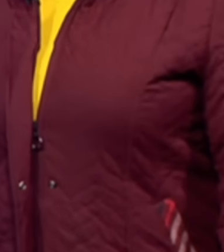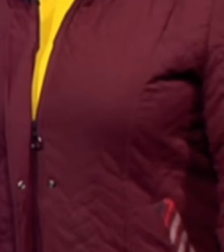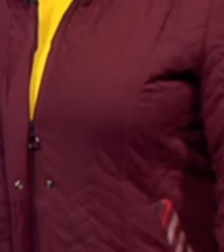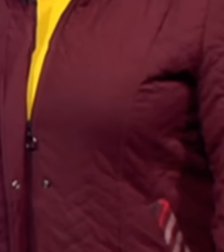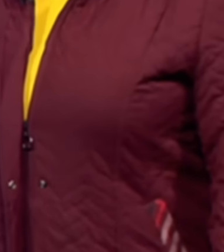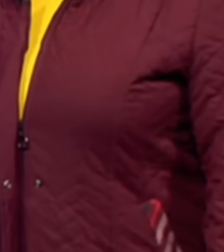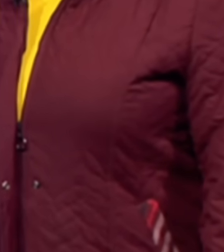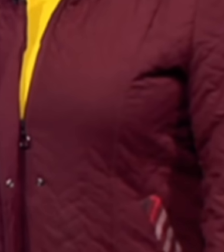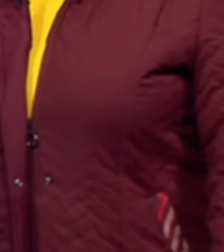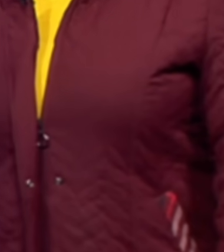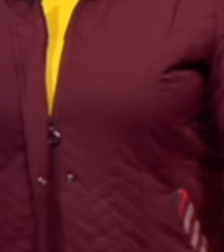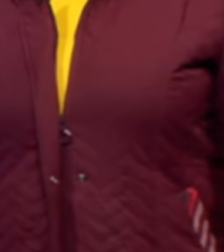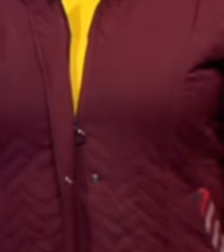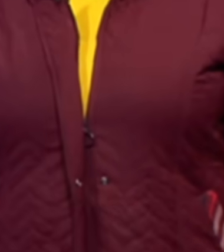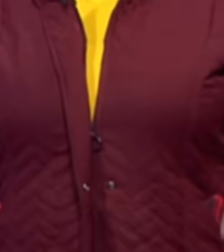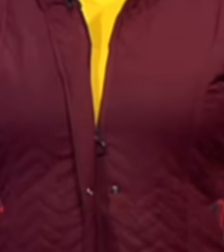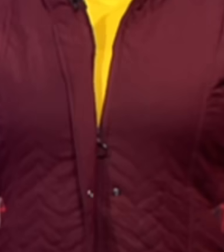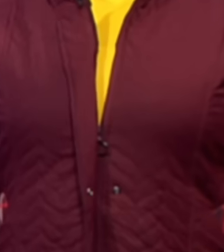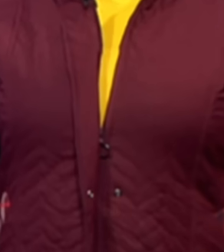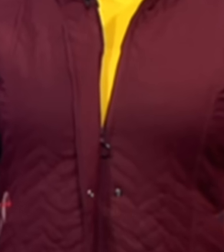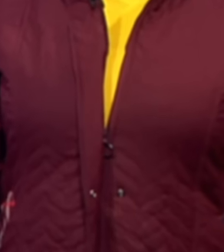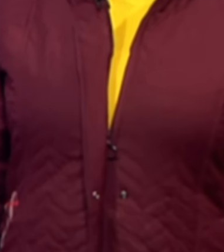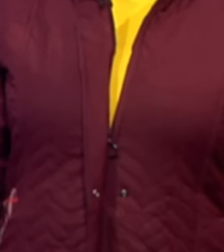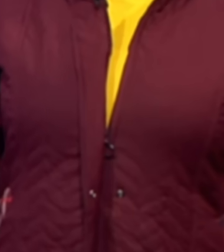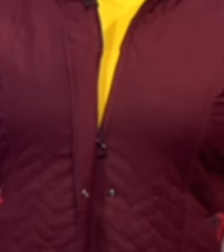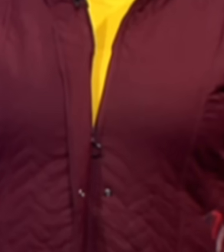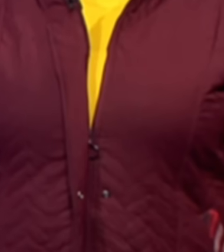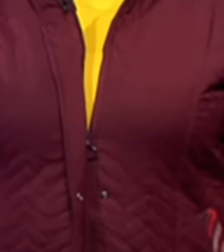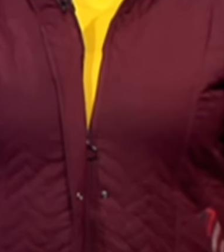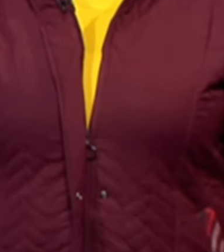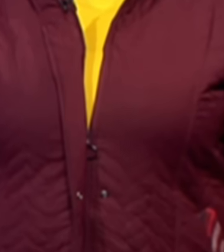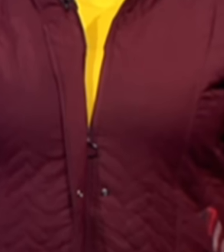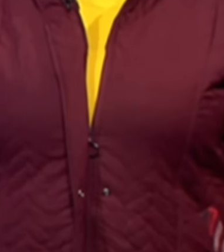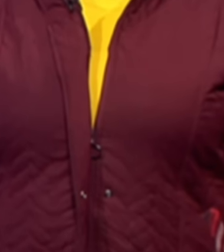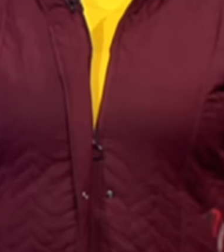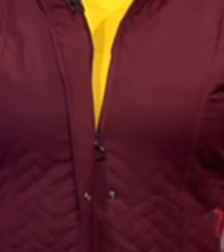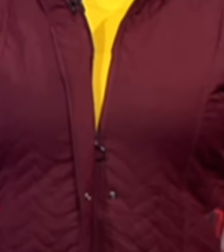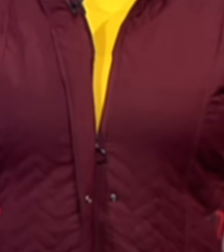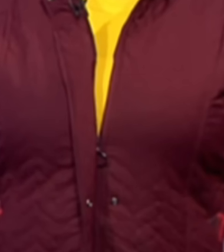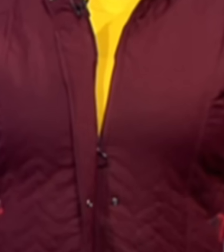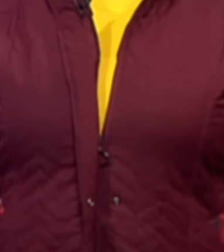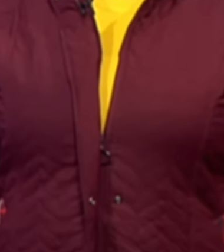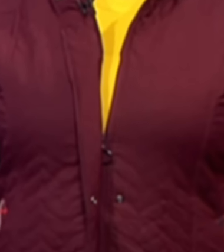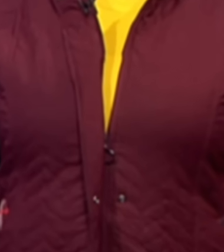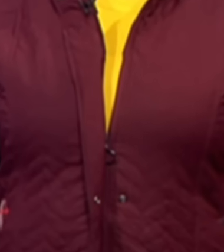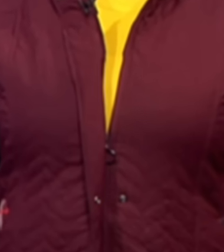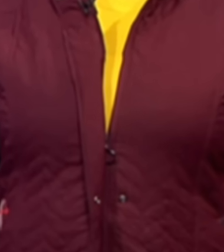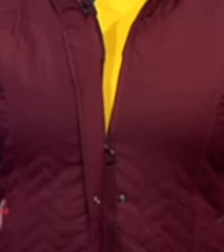go ntse go tonya e le ka meso mogedi wa SABC2 go tswa go nna go setlogolo sa kganyago ke re ga e be boroko